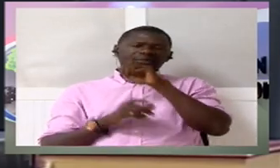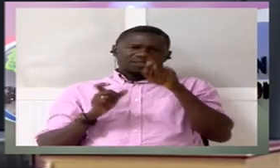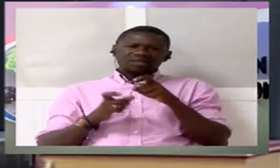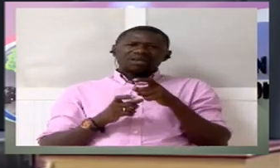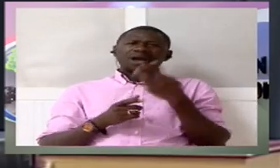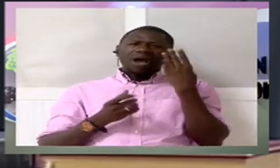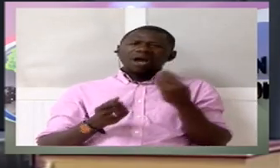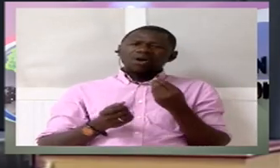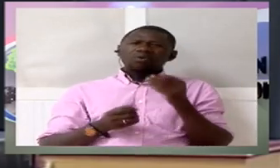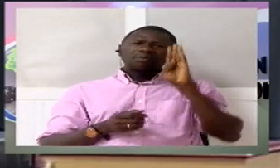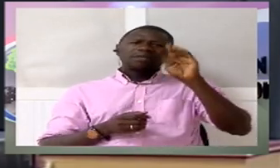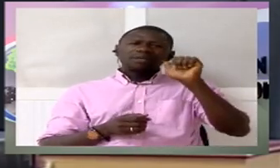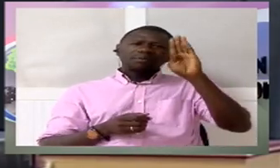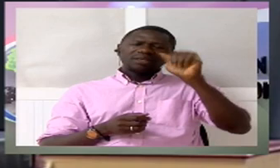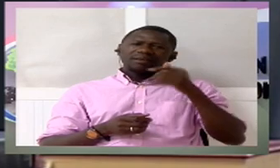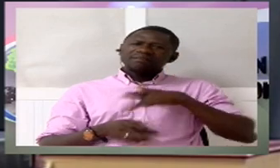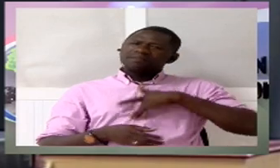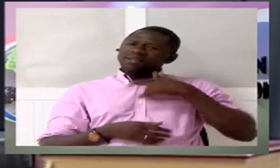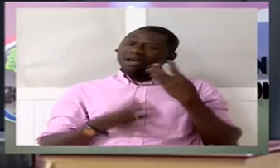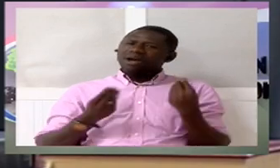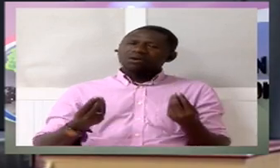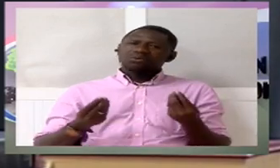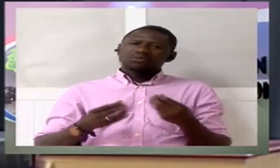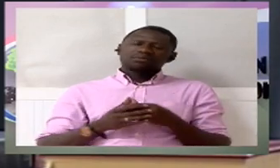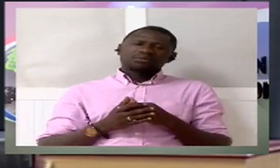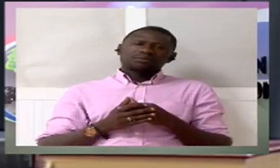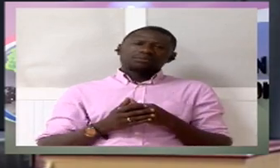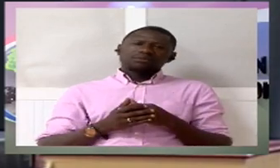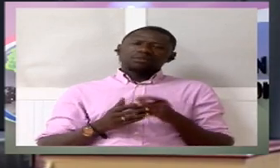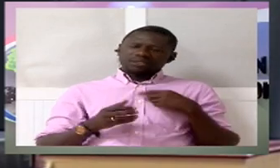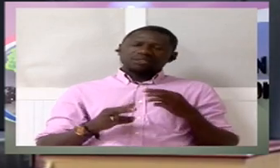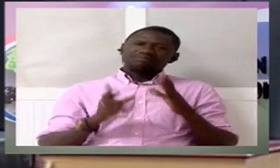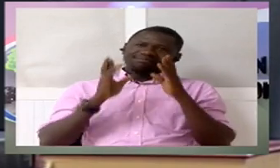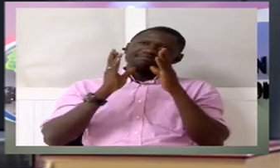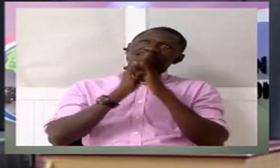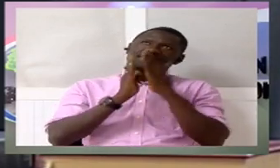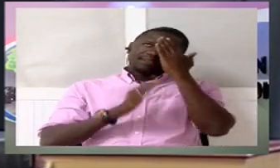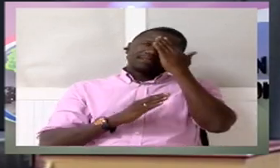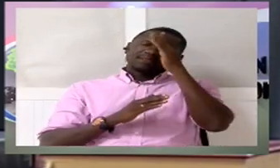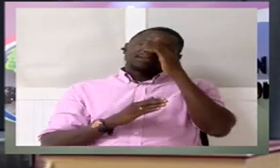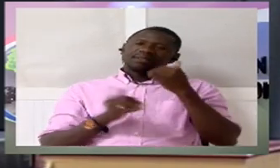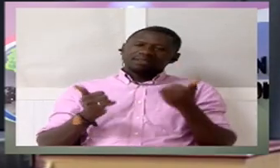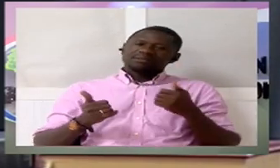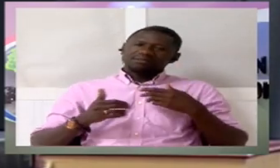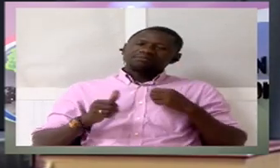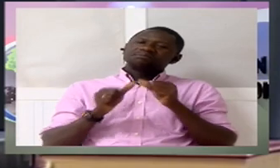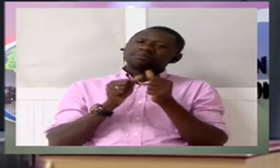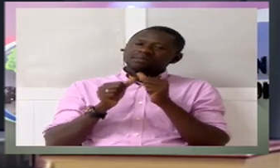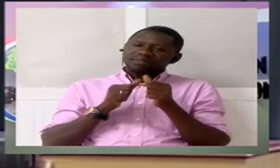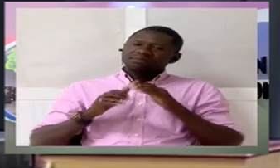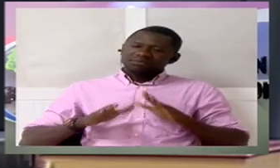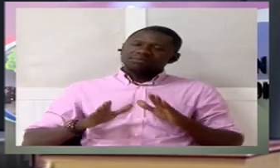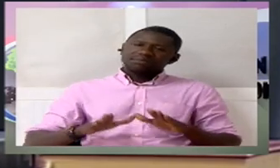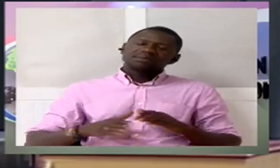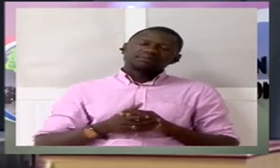asked, how is Baba doing? I said, praise be to God, now he's getting